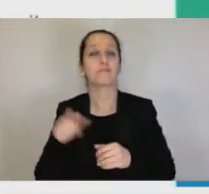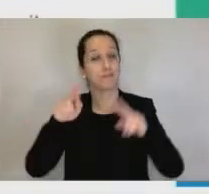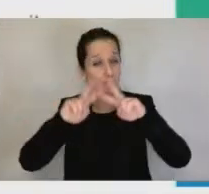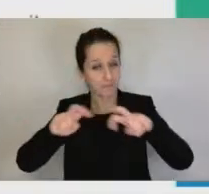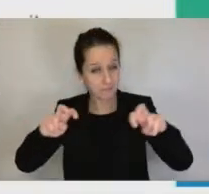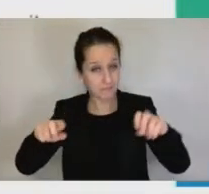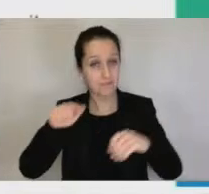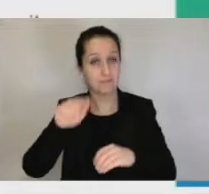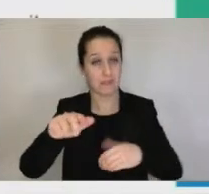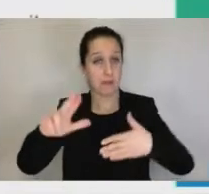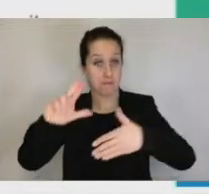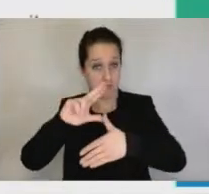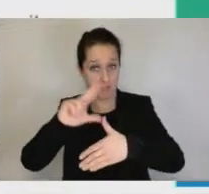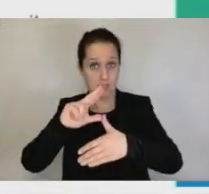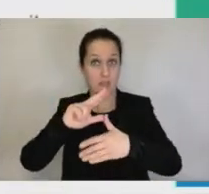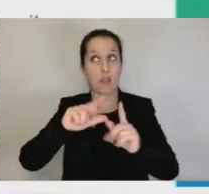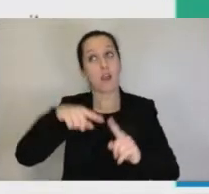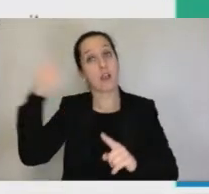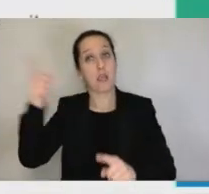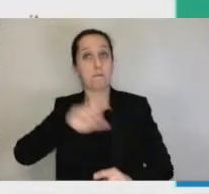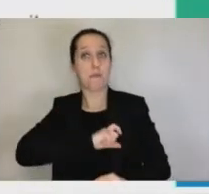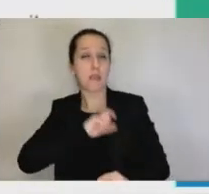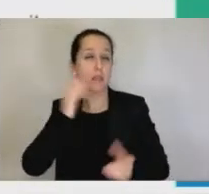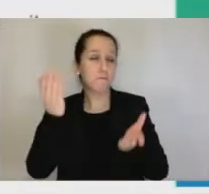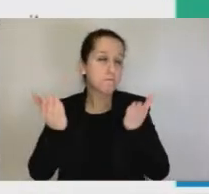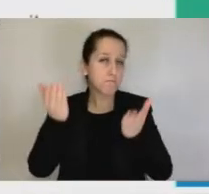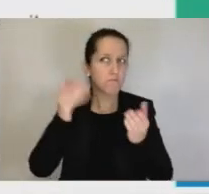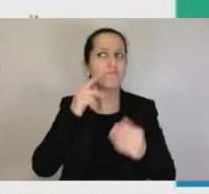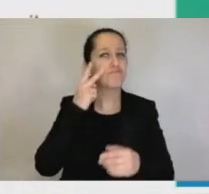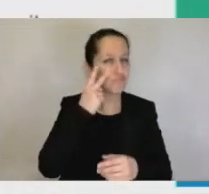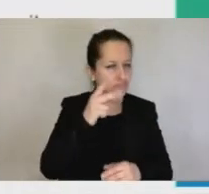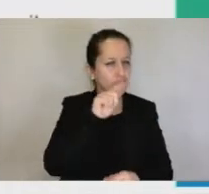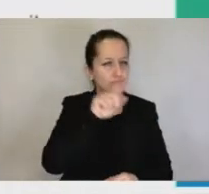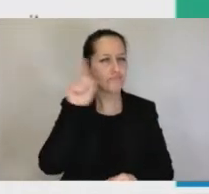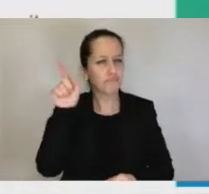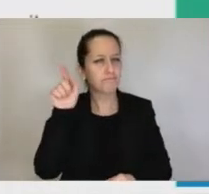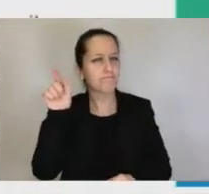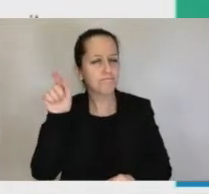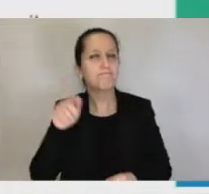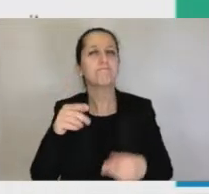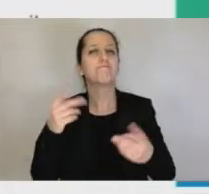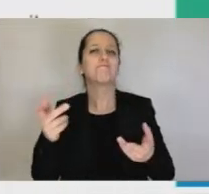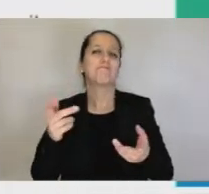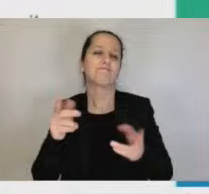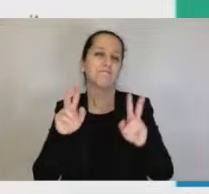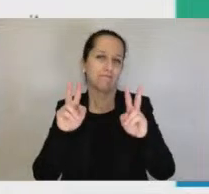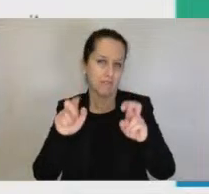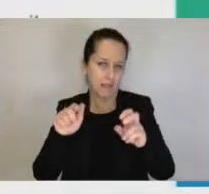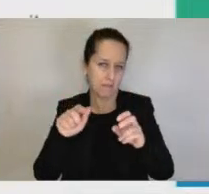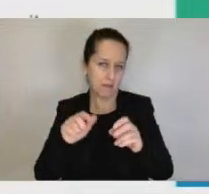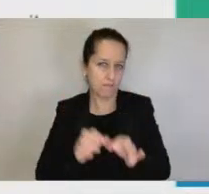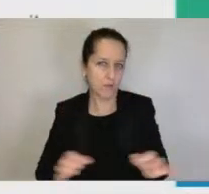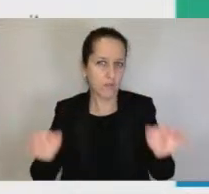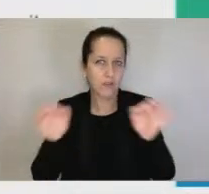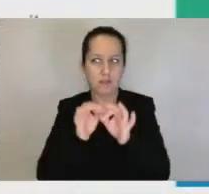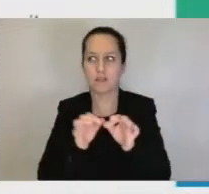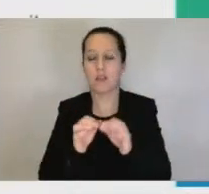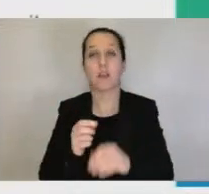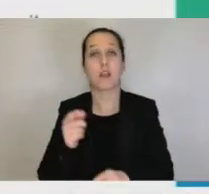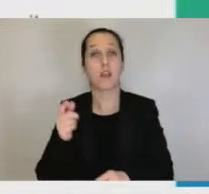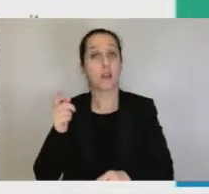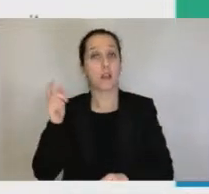assumed. In this study in Latin America and Spain, we see this phenomenon. We also see that